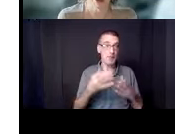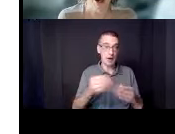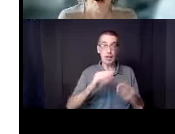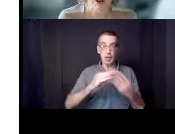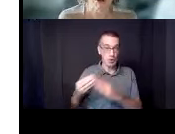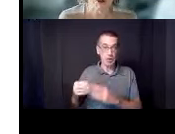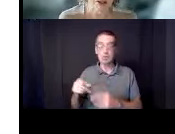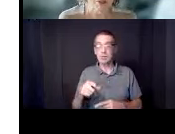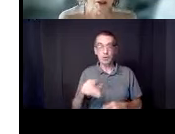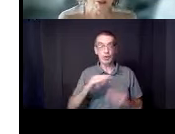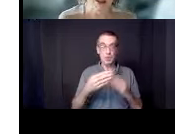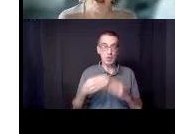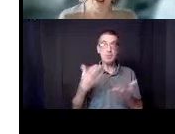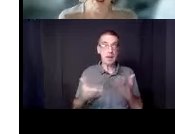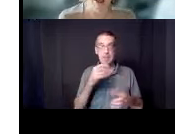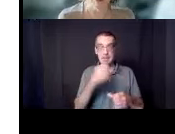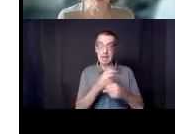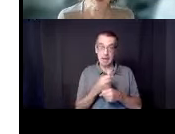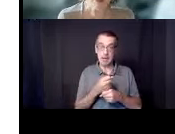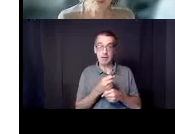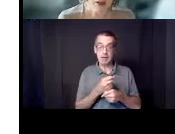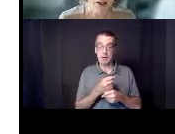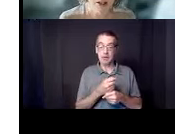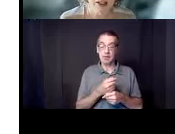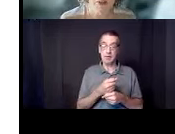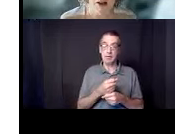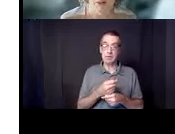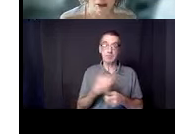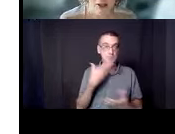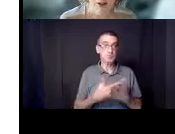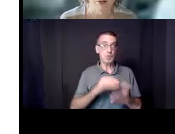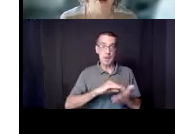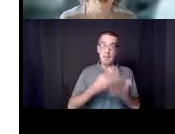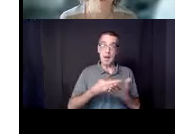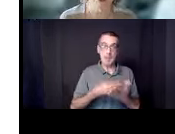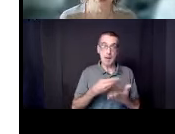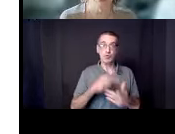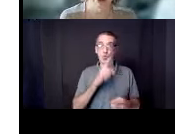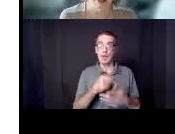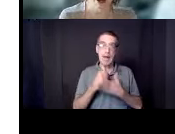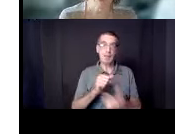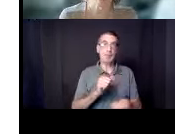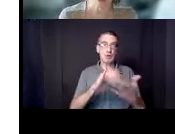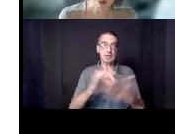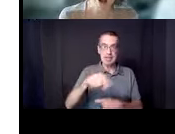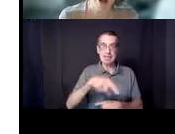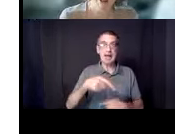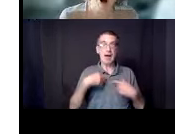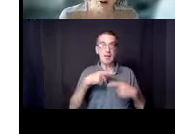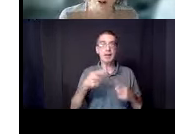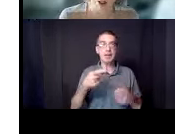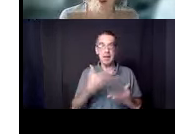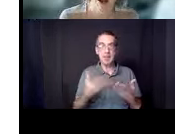communities, in your communities may be getting a decent amount of money to really help address the needs they have, but they may